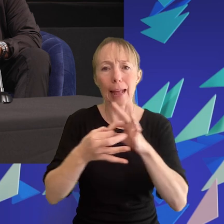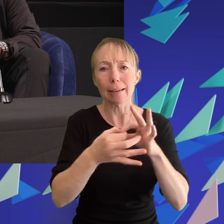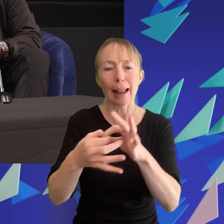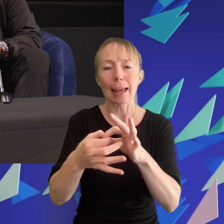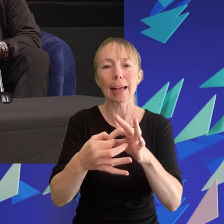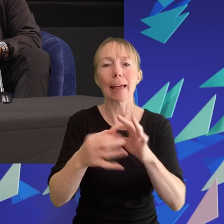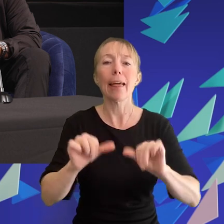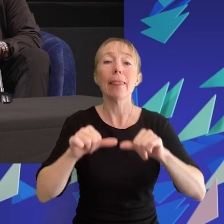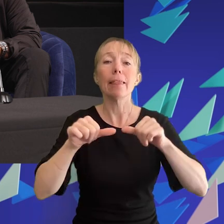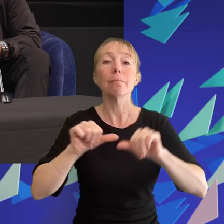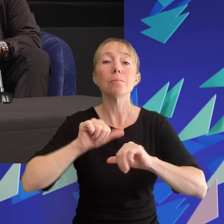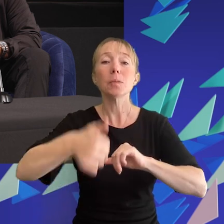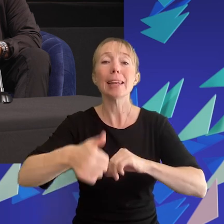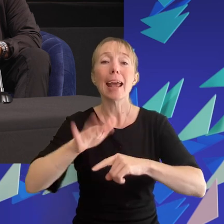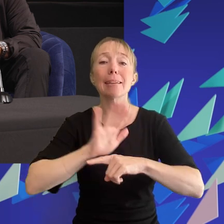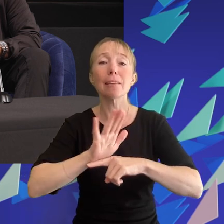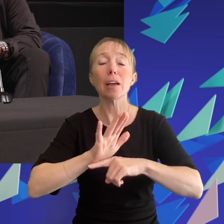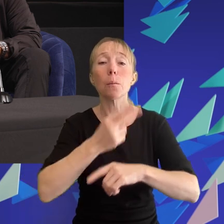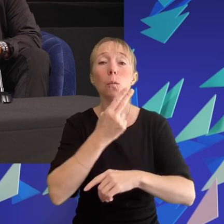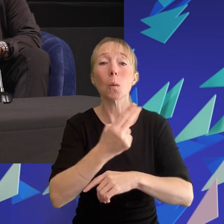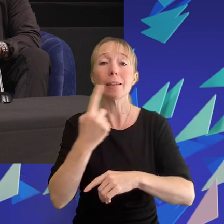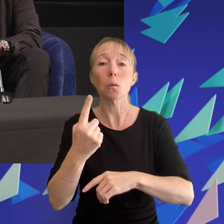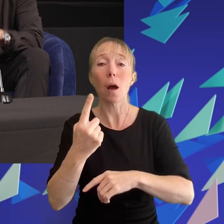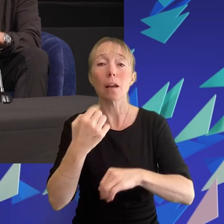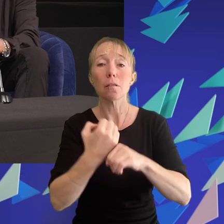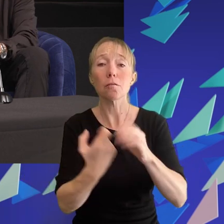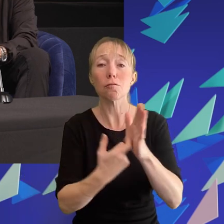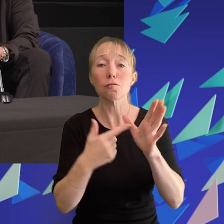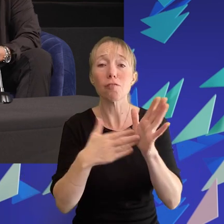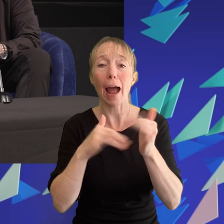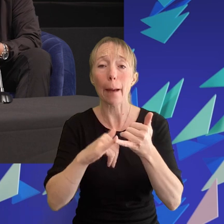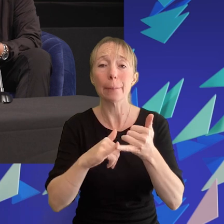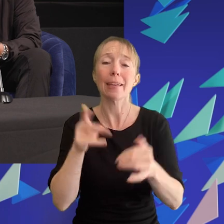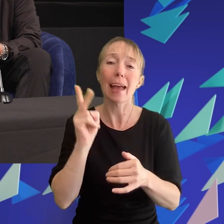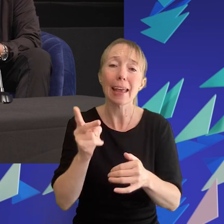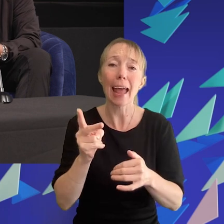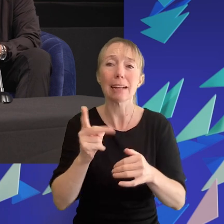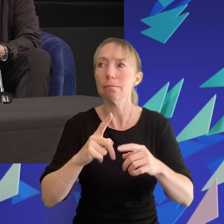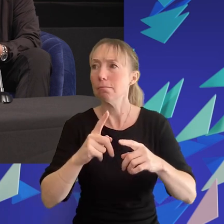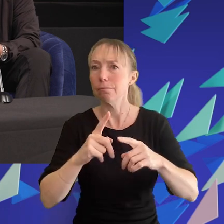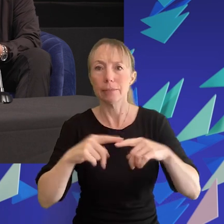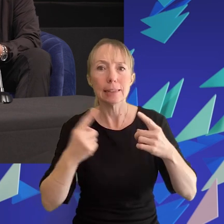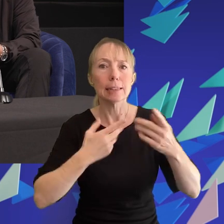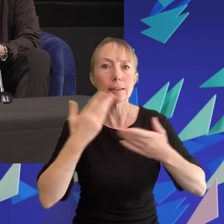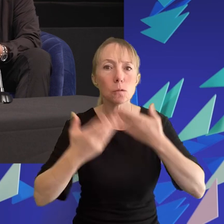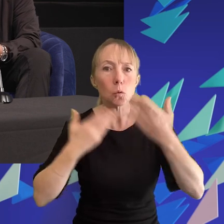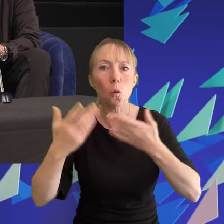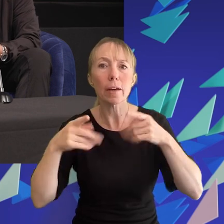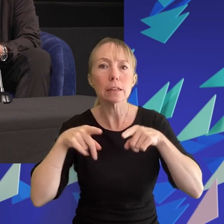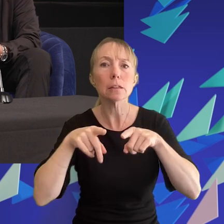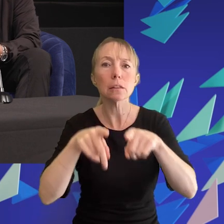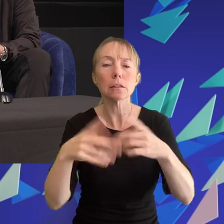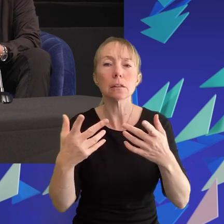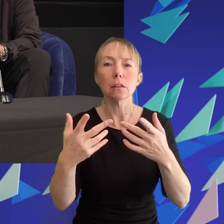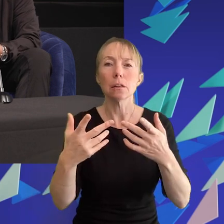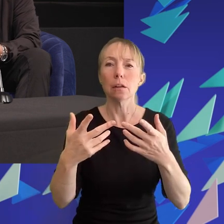Where again, it's multi-narrative, but this time the editing is pushed to the extreme. I've watched all of your